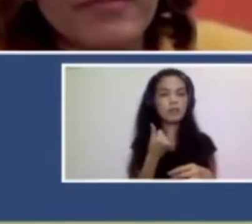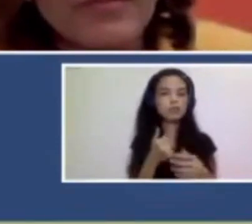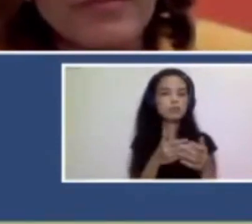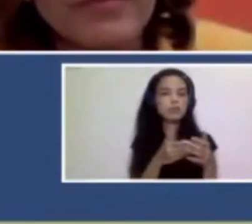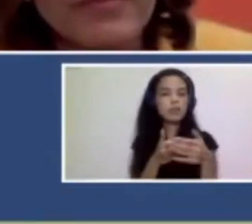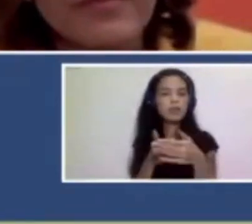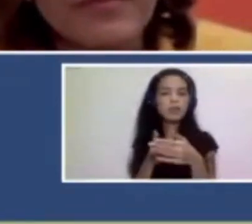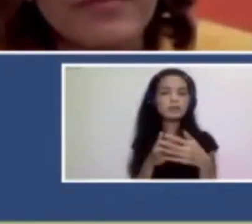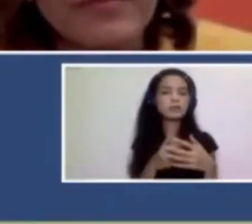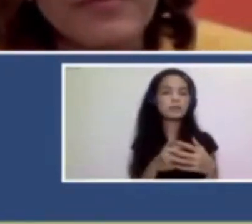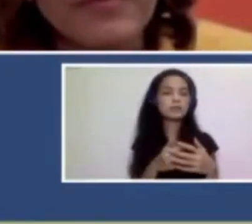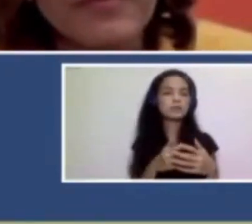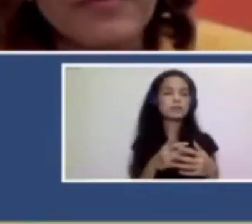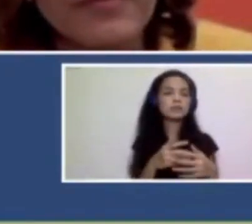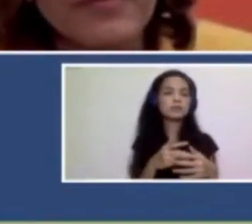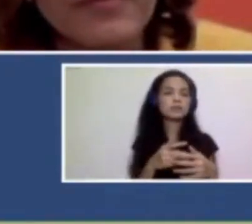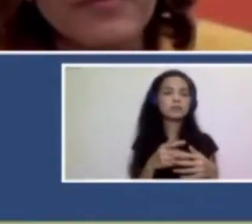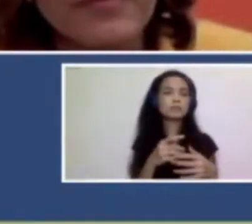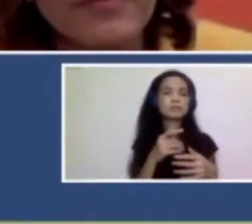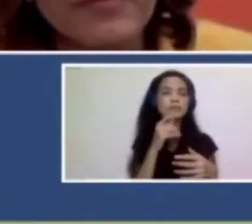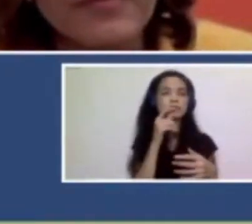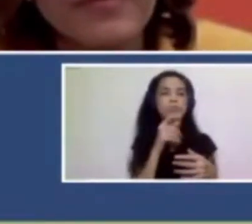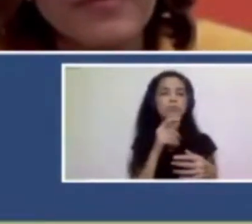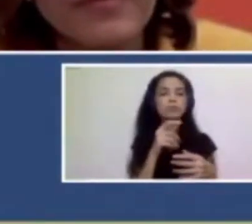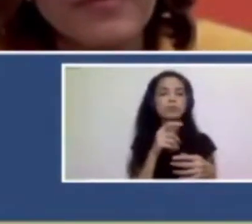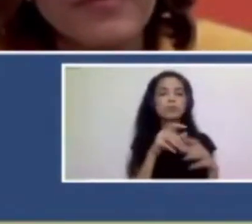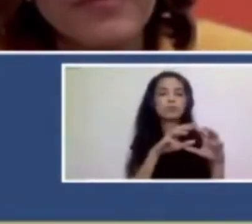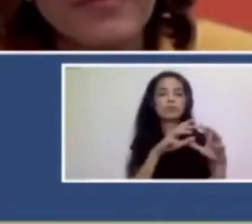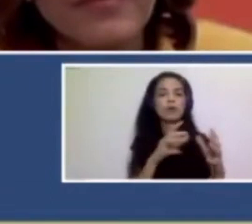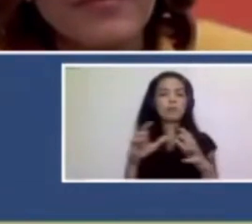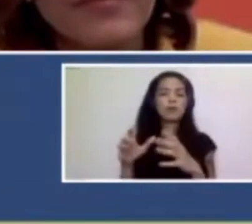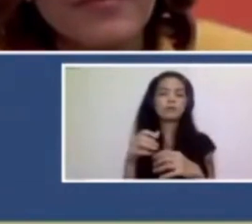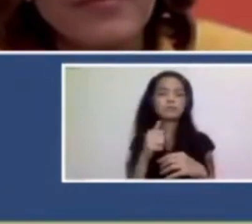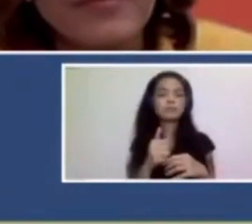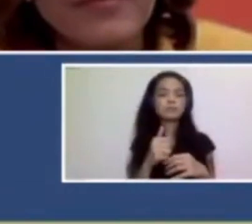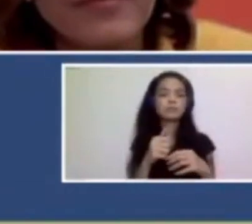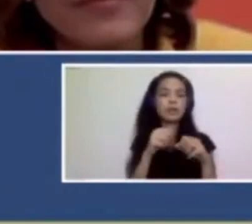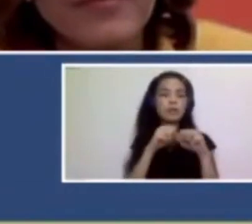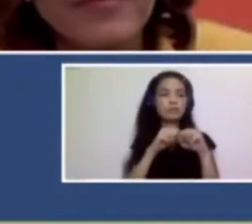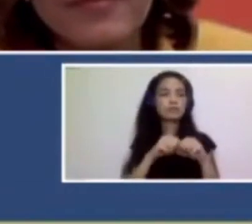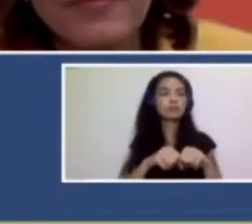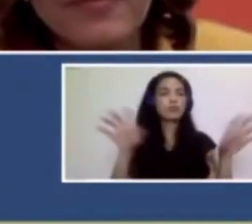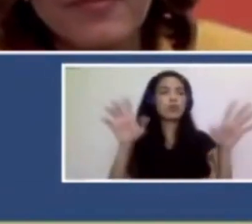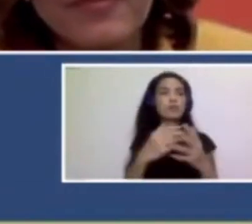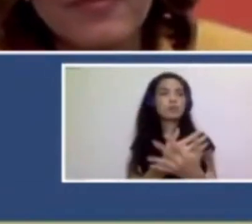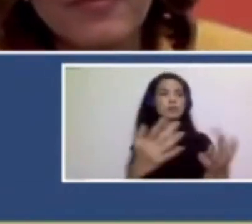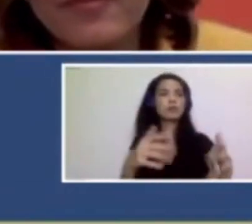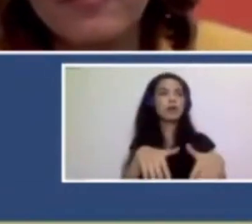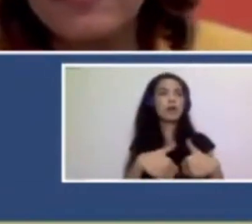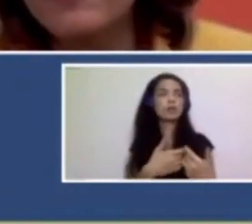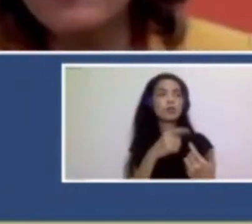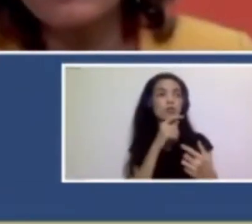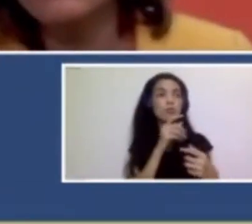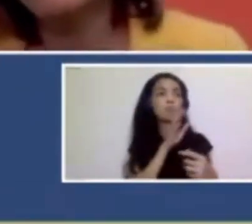or challenges faced in order to make that product a mass product? It is a mass product, or is it a very customized product for